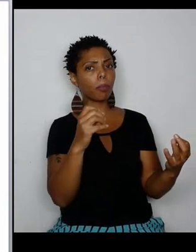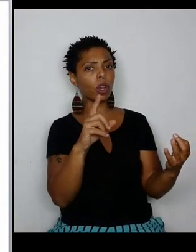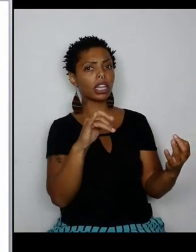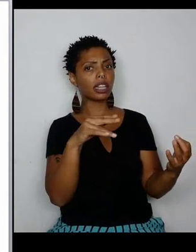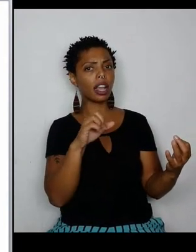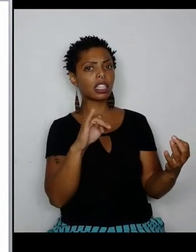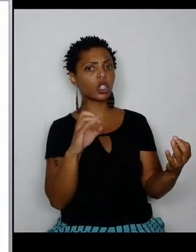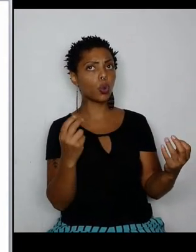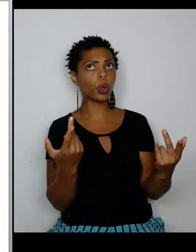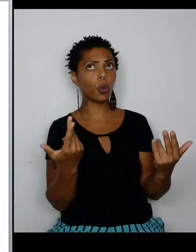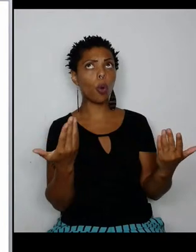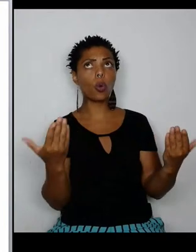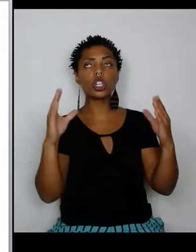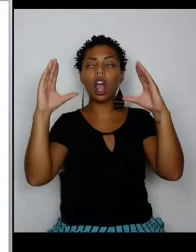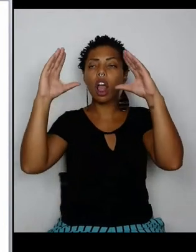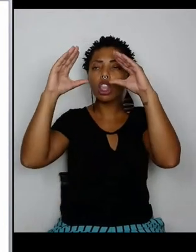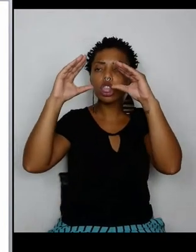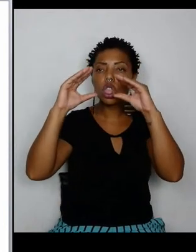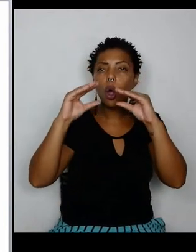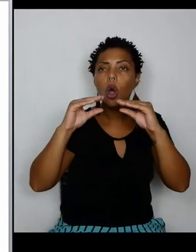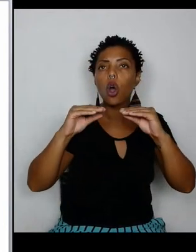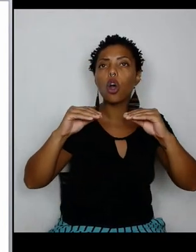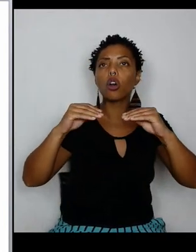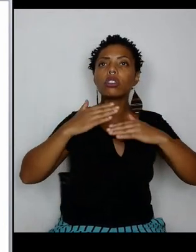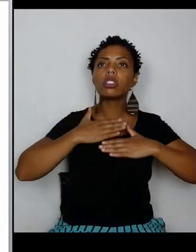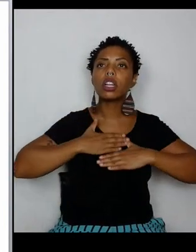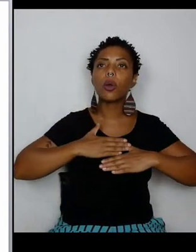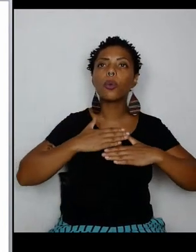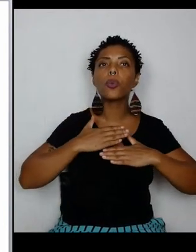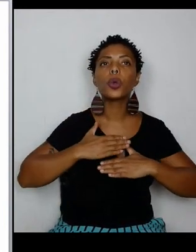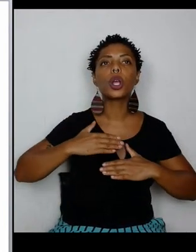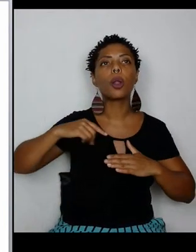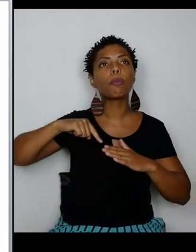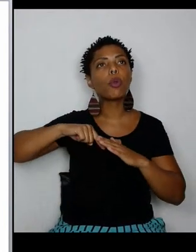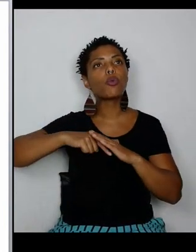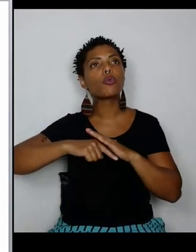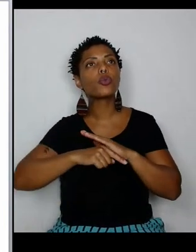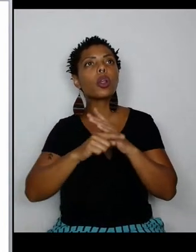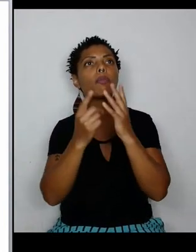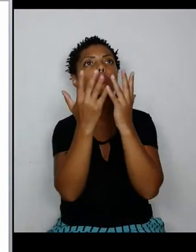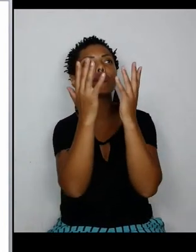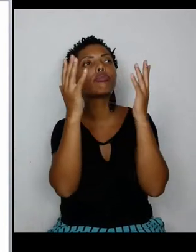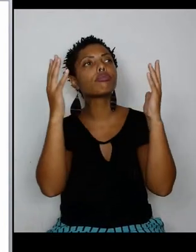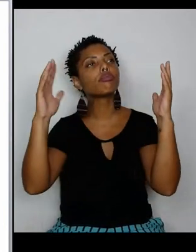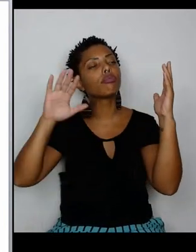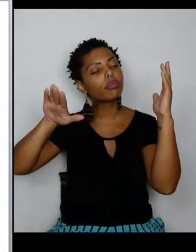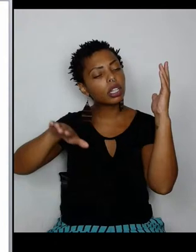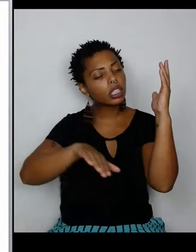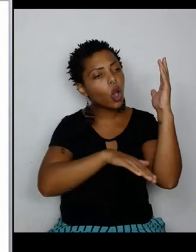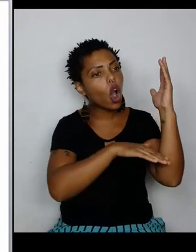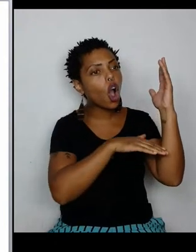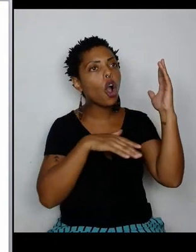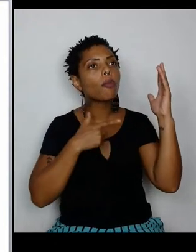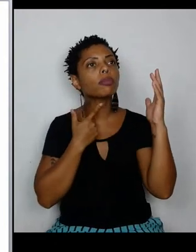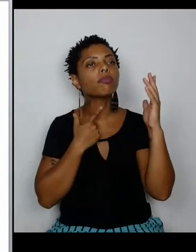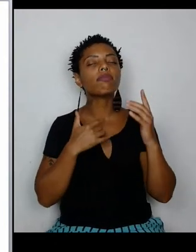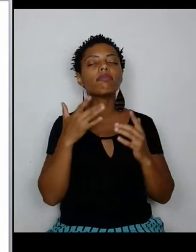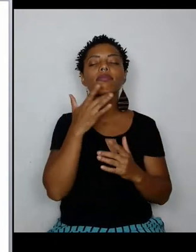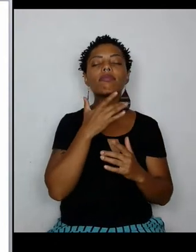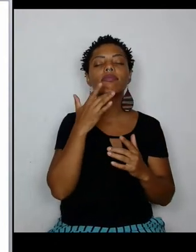landscape than that of this deep milky night strolling through the trees with hospitable